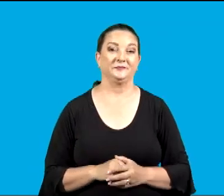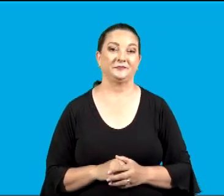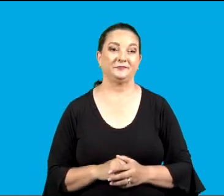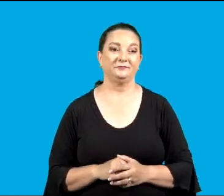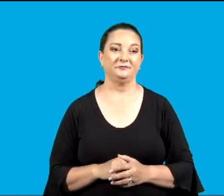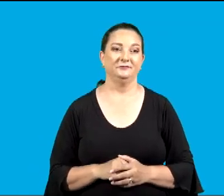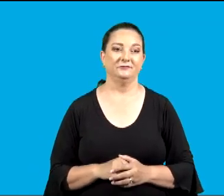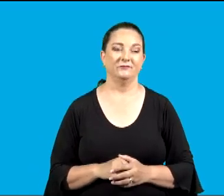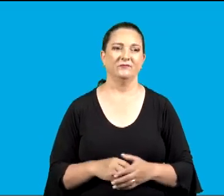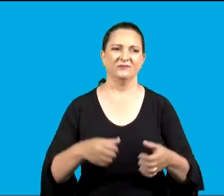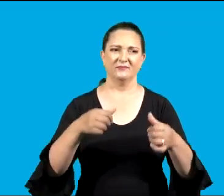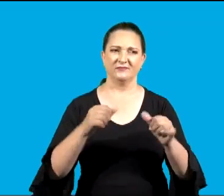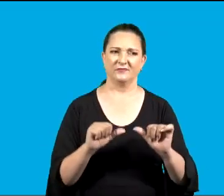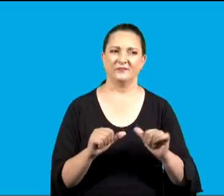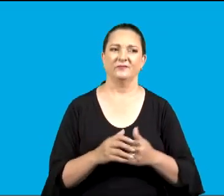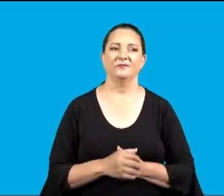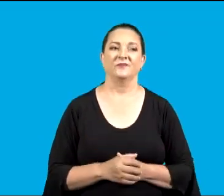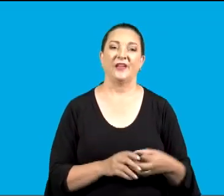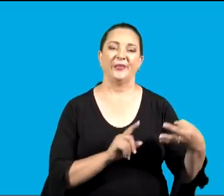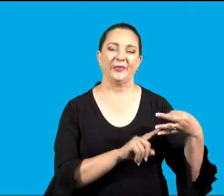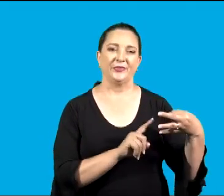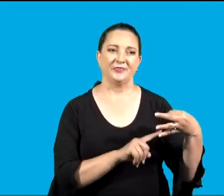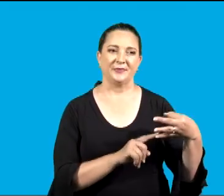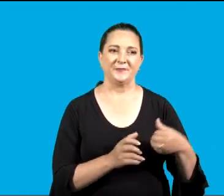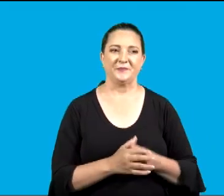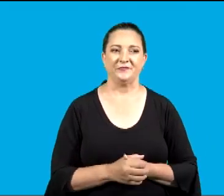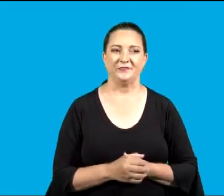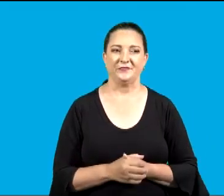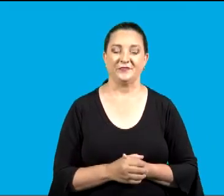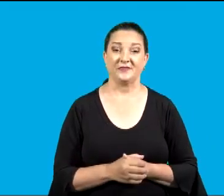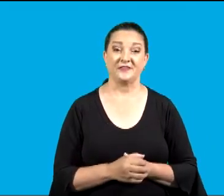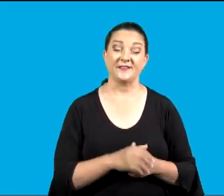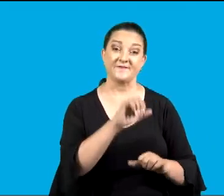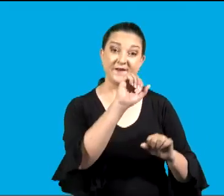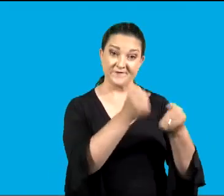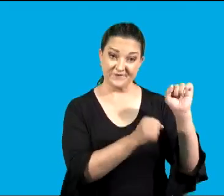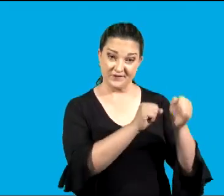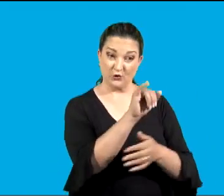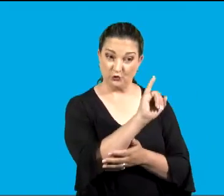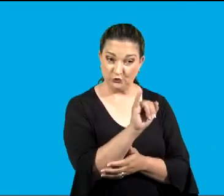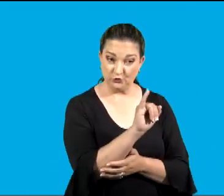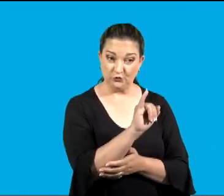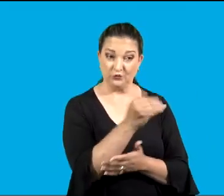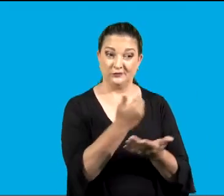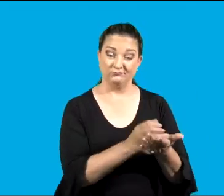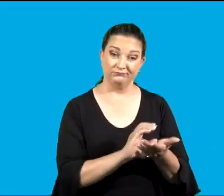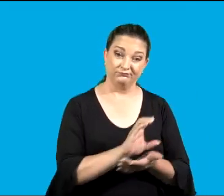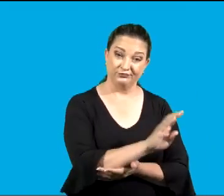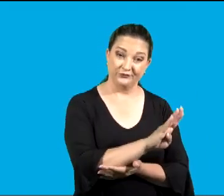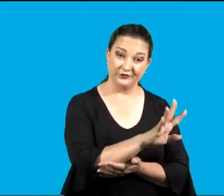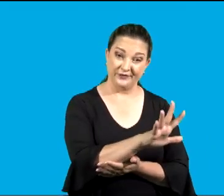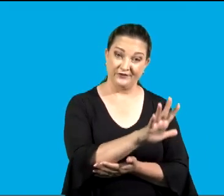50.4. And then the third one reads, factory insurance of 45,000 was